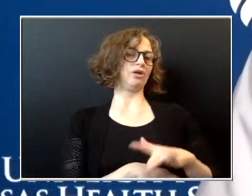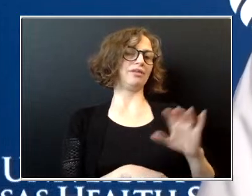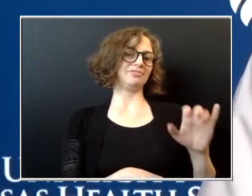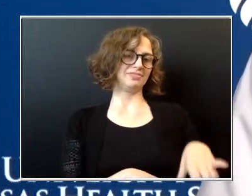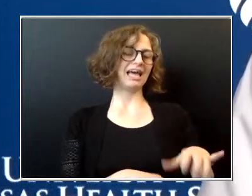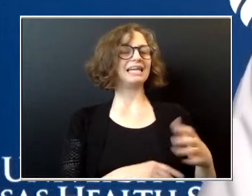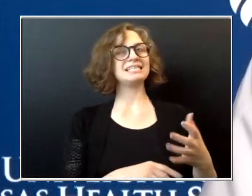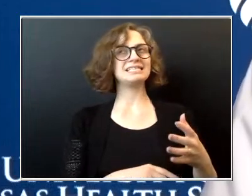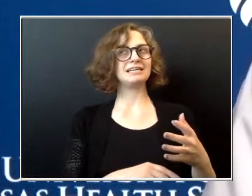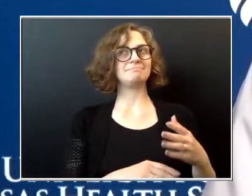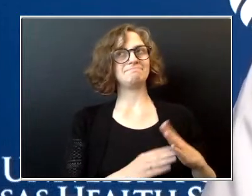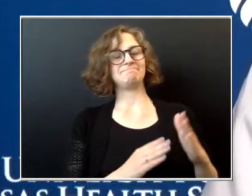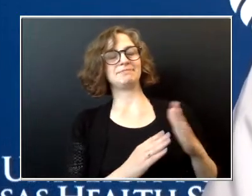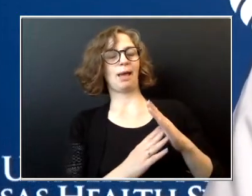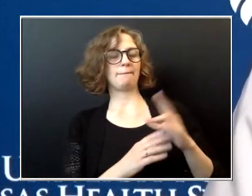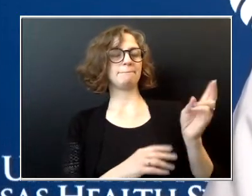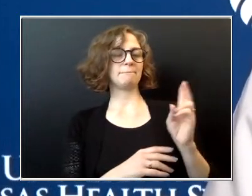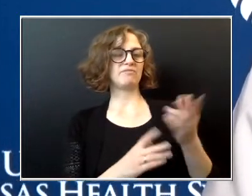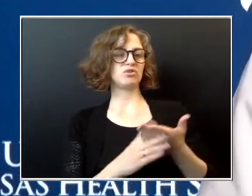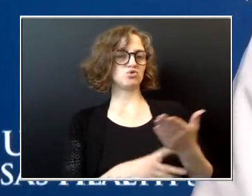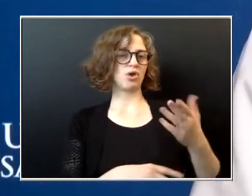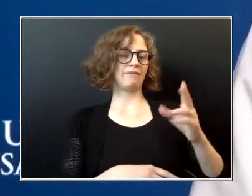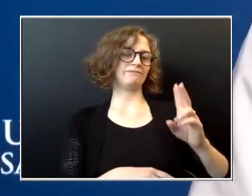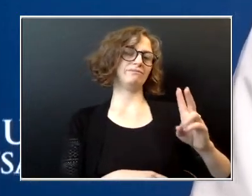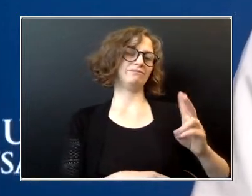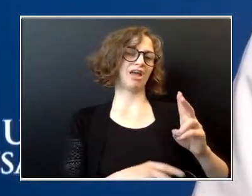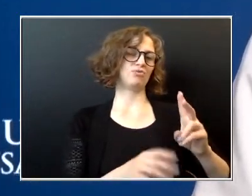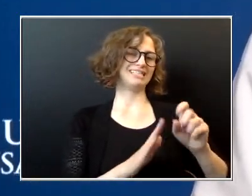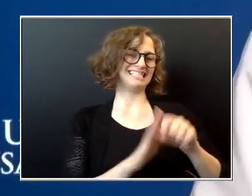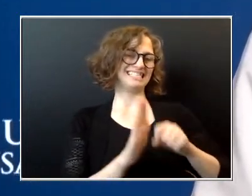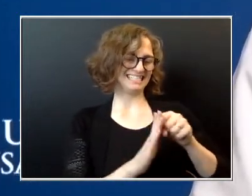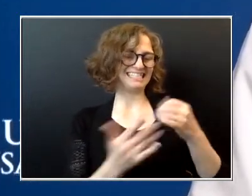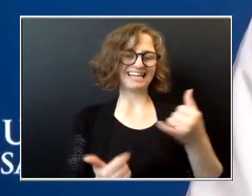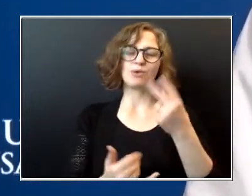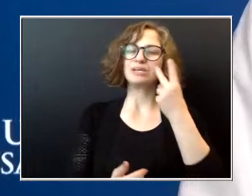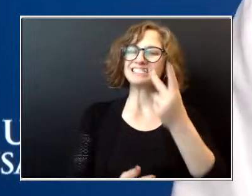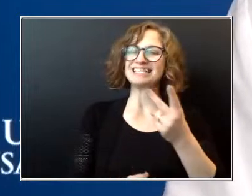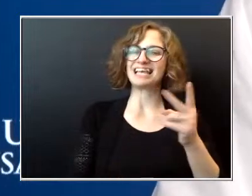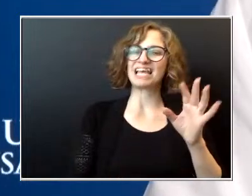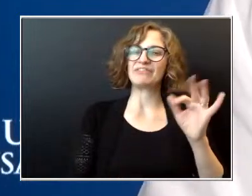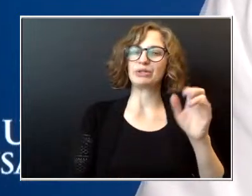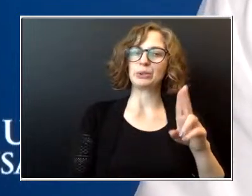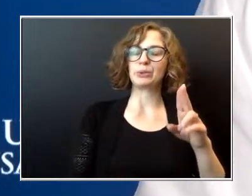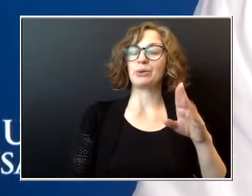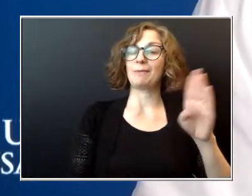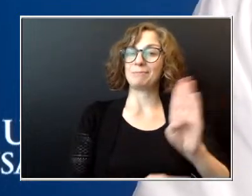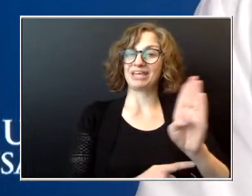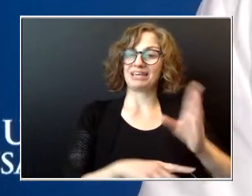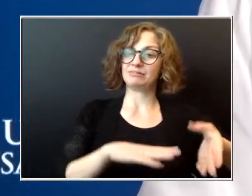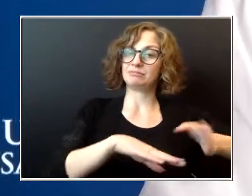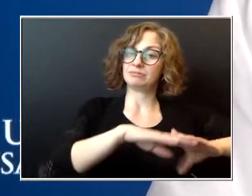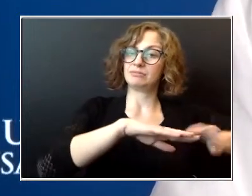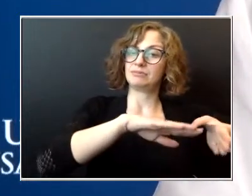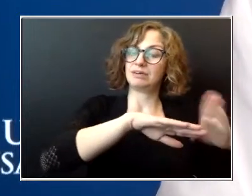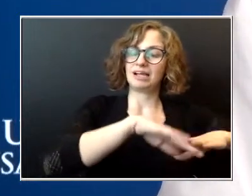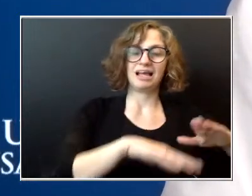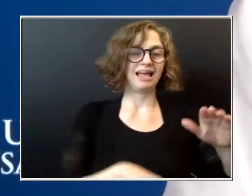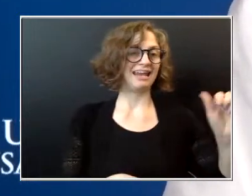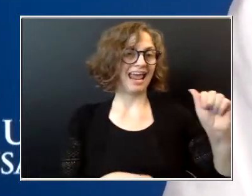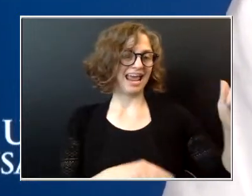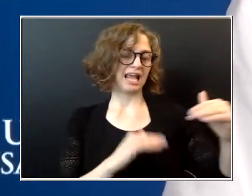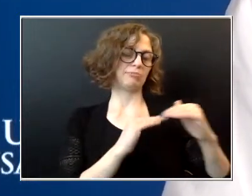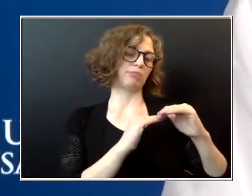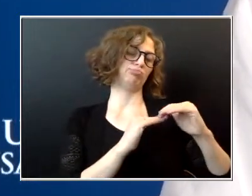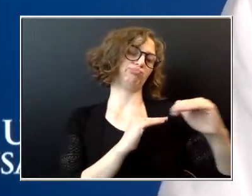season. We are seeing increases in B now, and the influenza A cases overall have been relatively stable. There also were